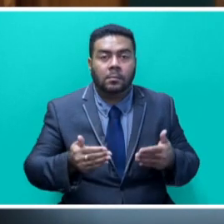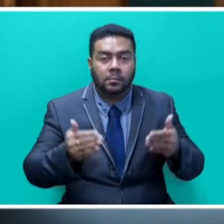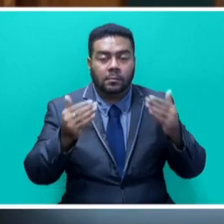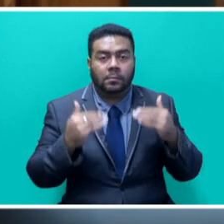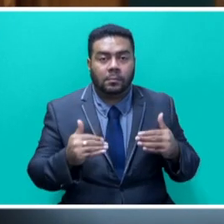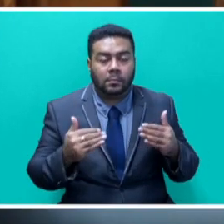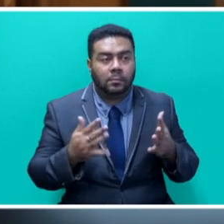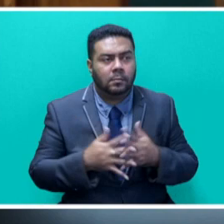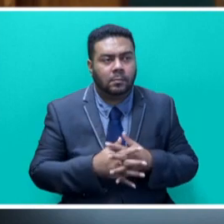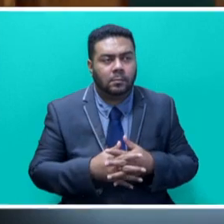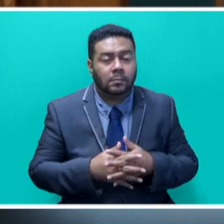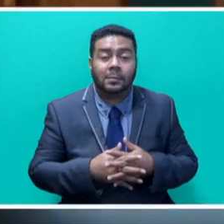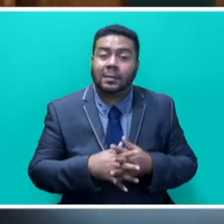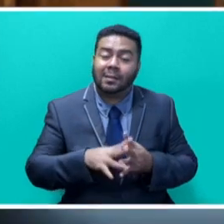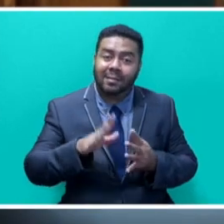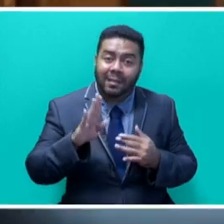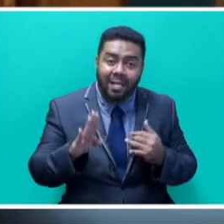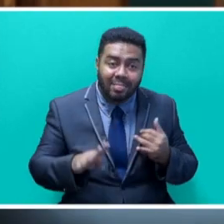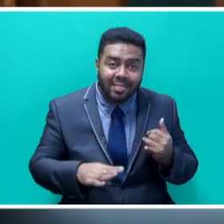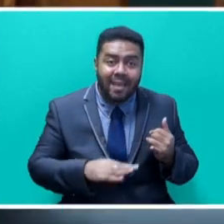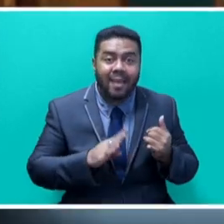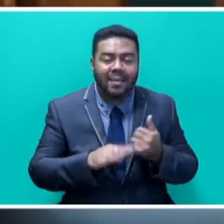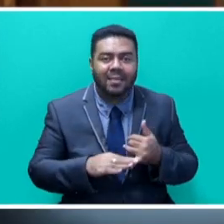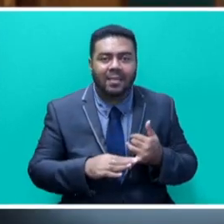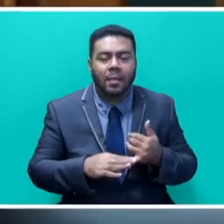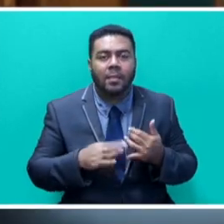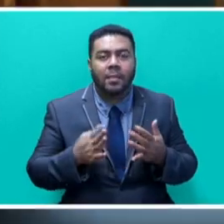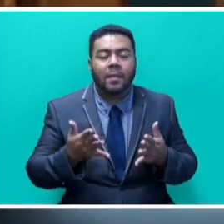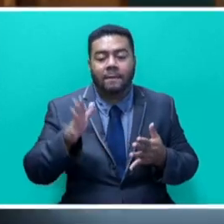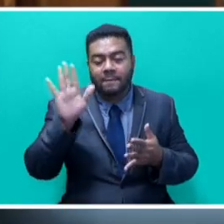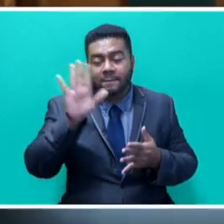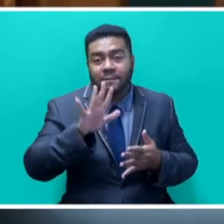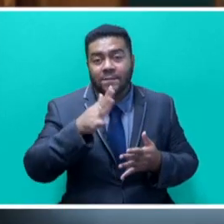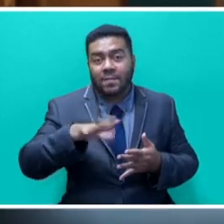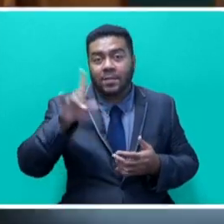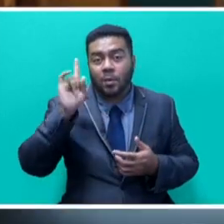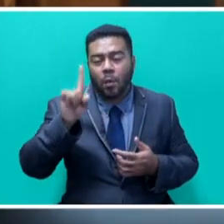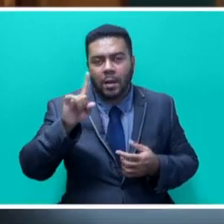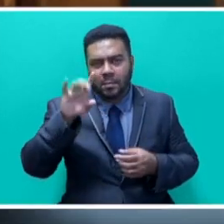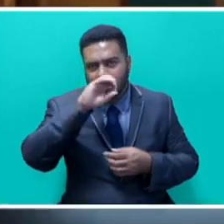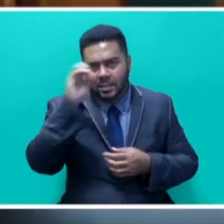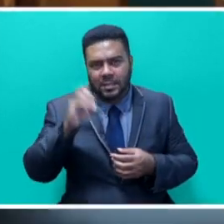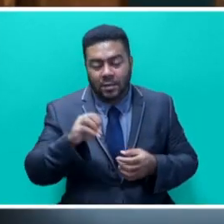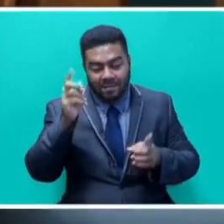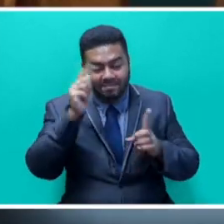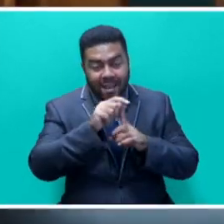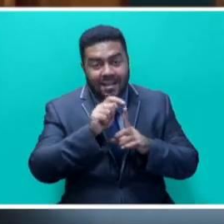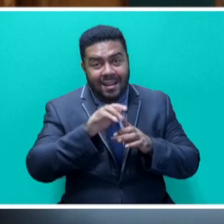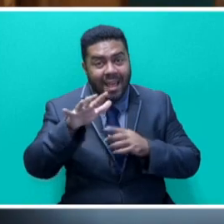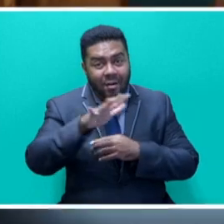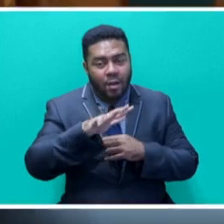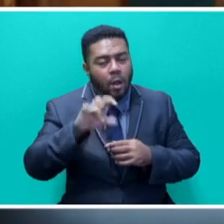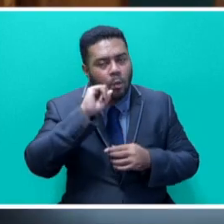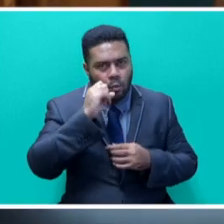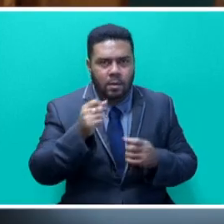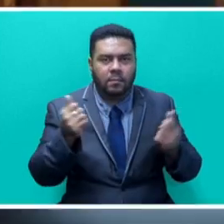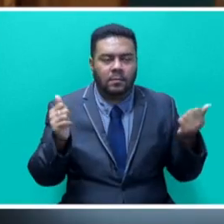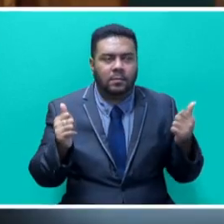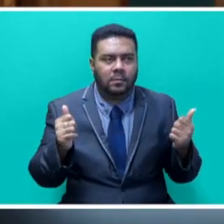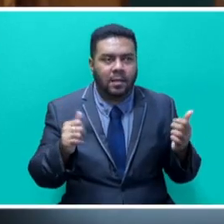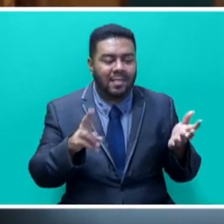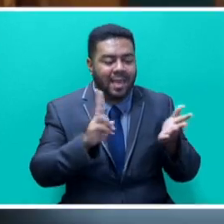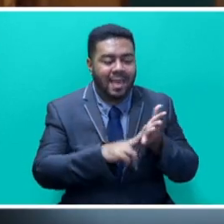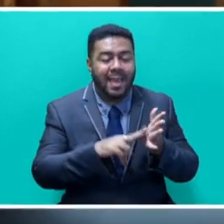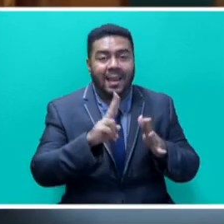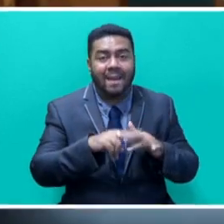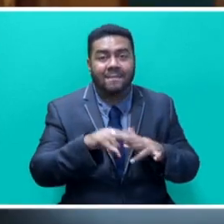maritime islands, and at the end, the assessment of 51% of the targeted area will be completed. The NFI